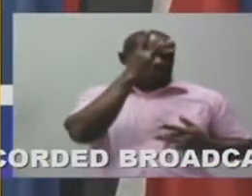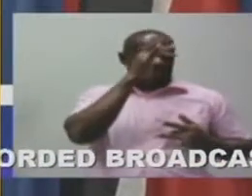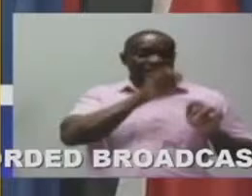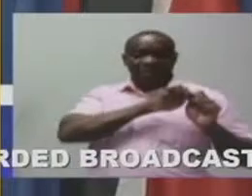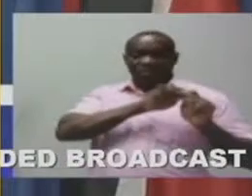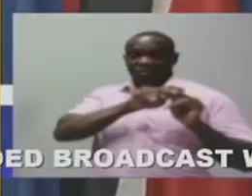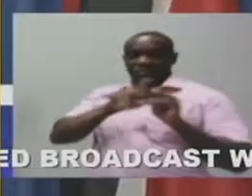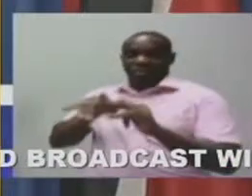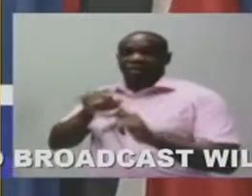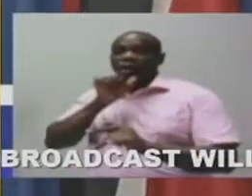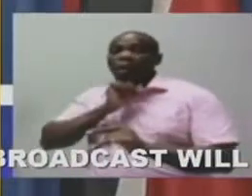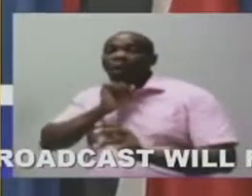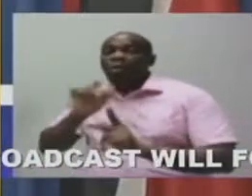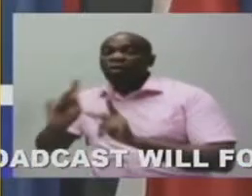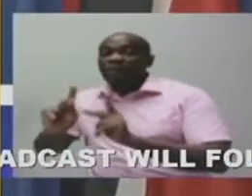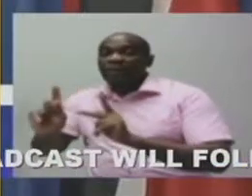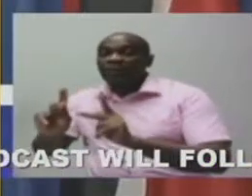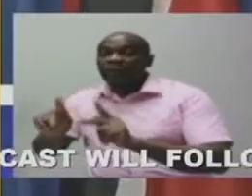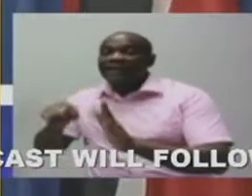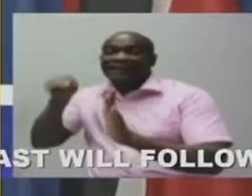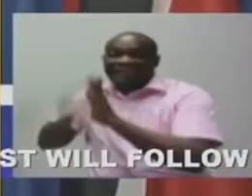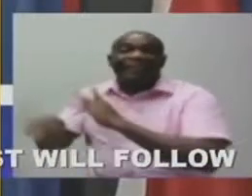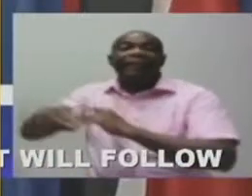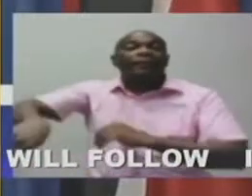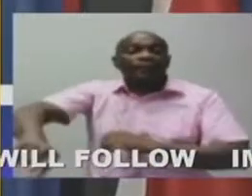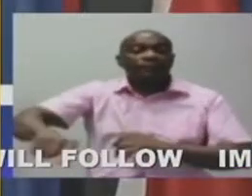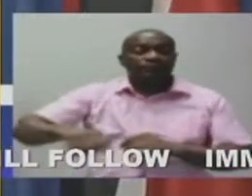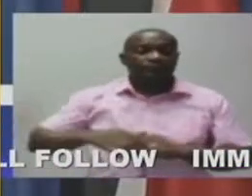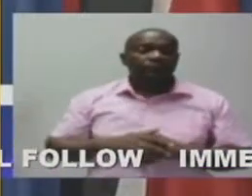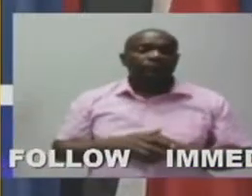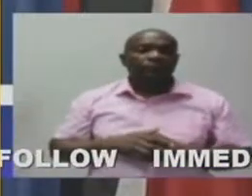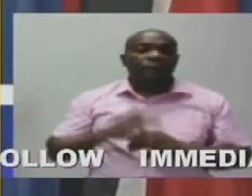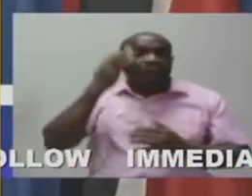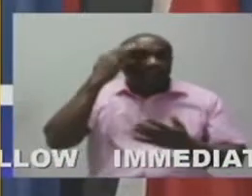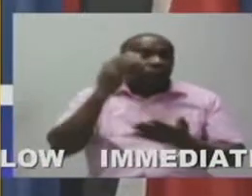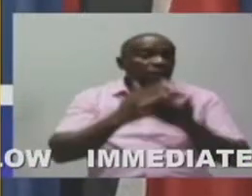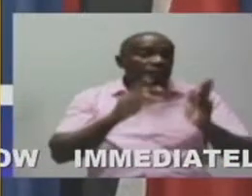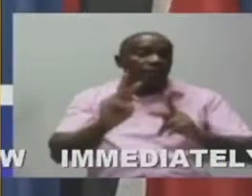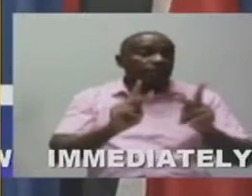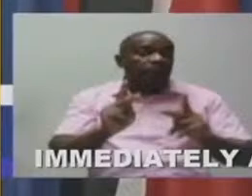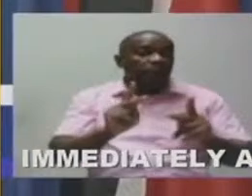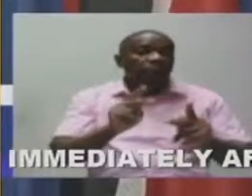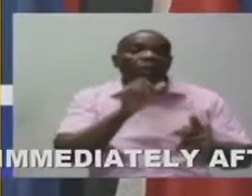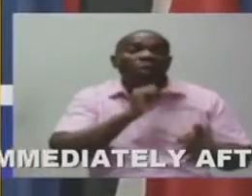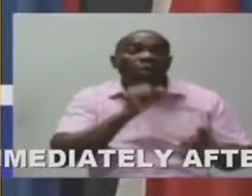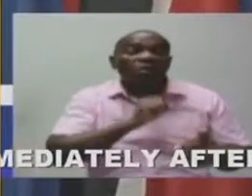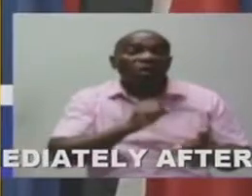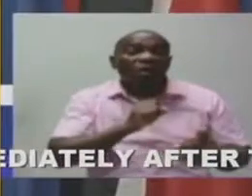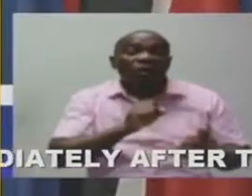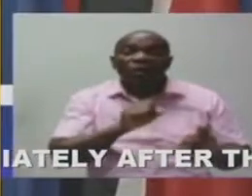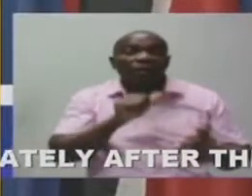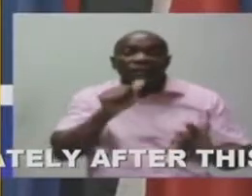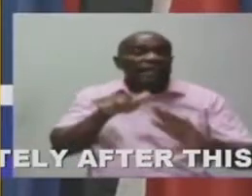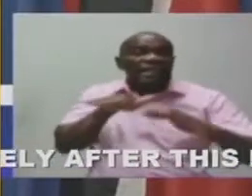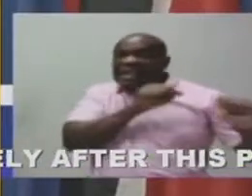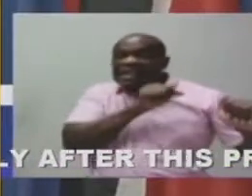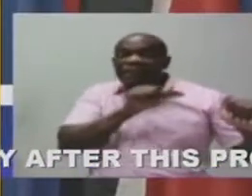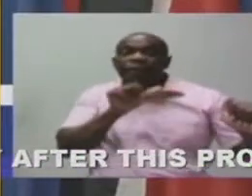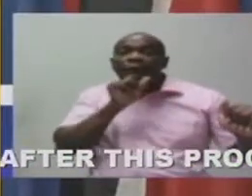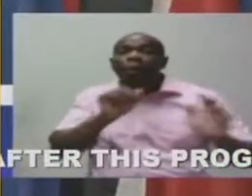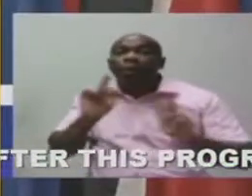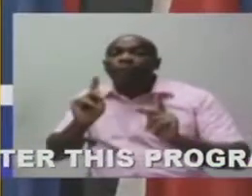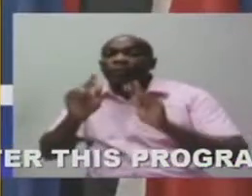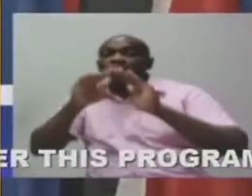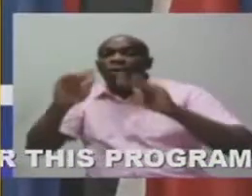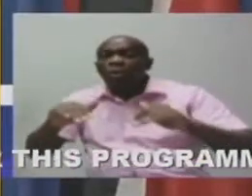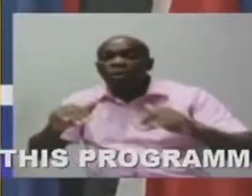gone nowhere outside of their room and got killed by COVID. because somebody came to them,